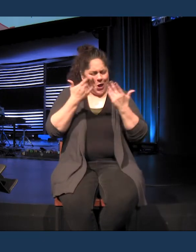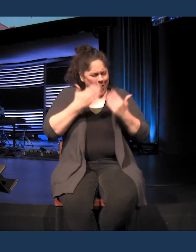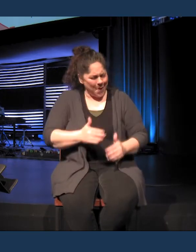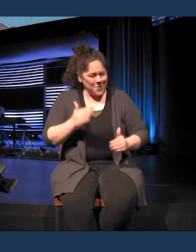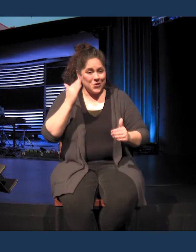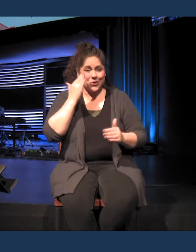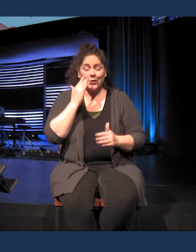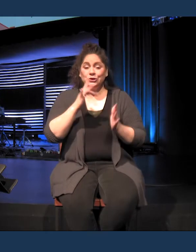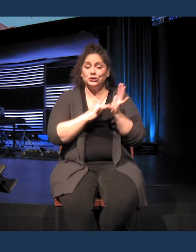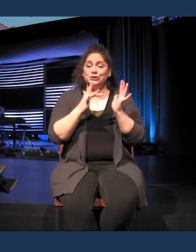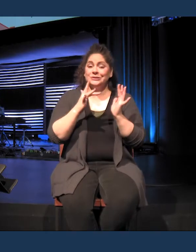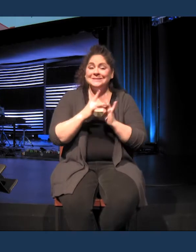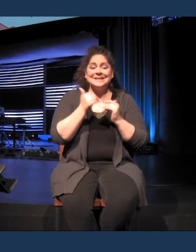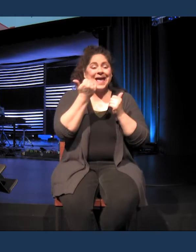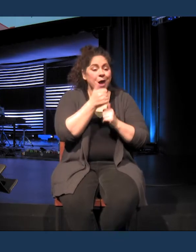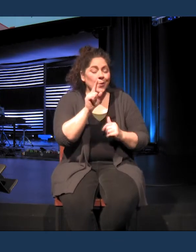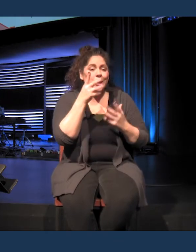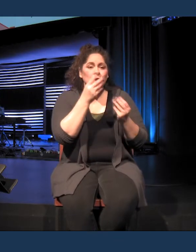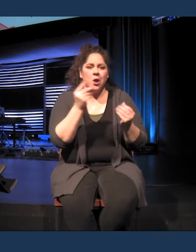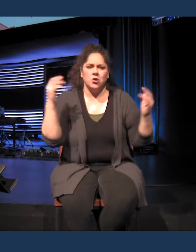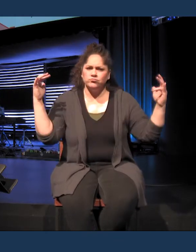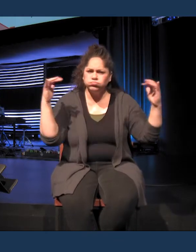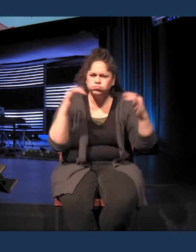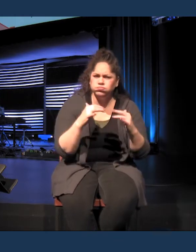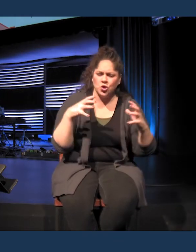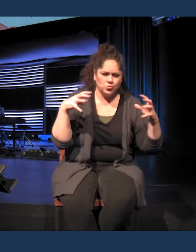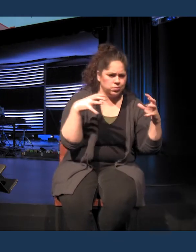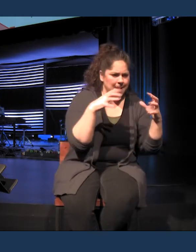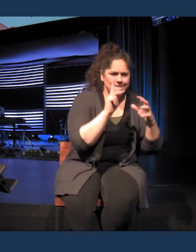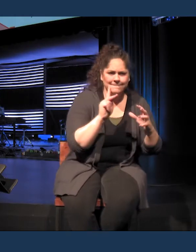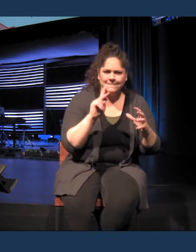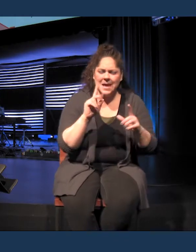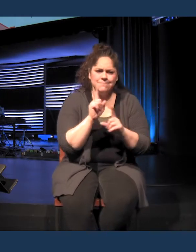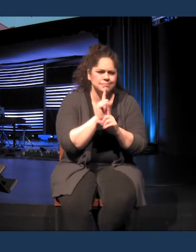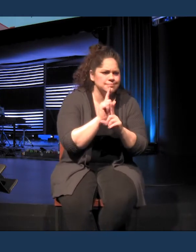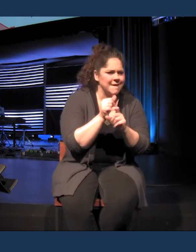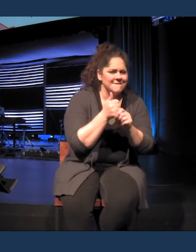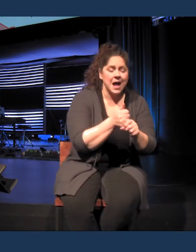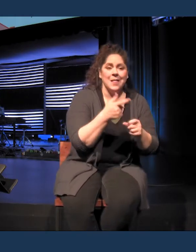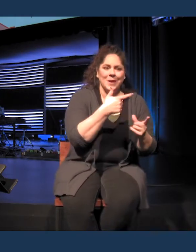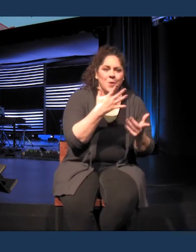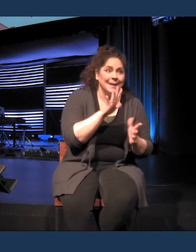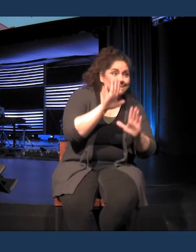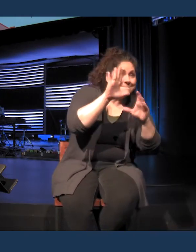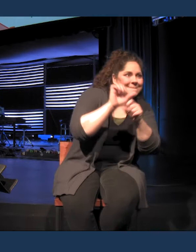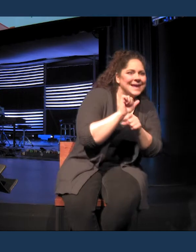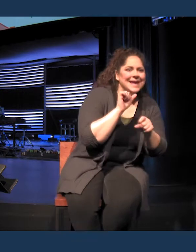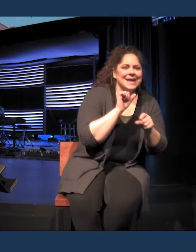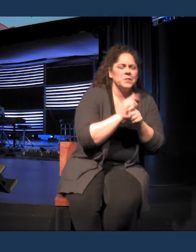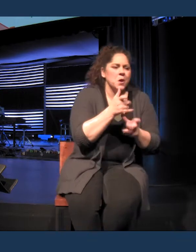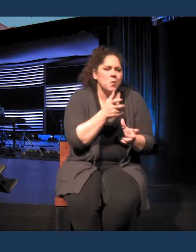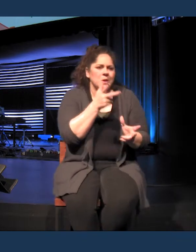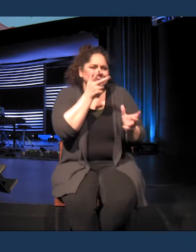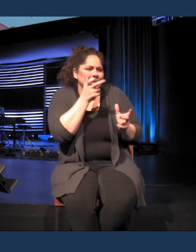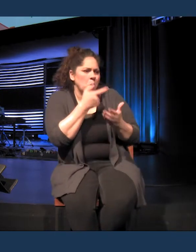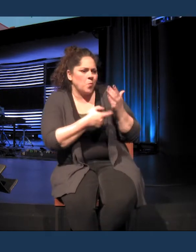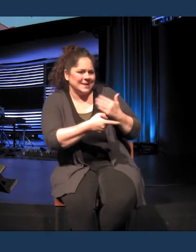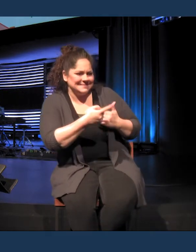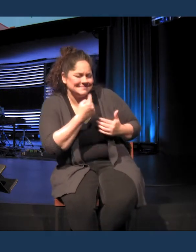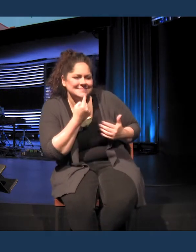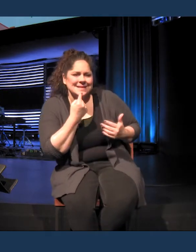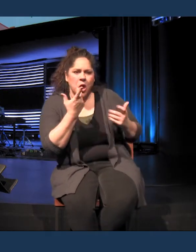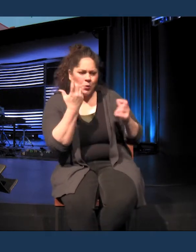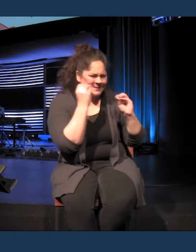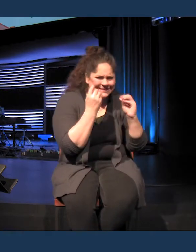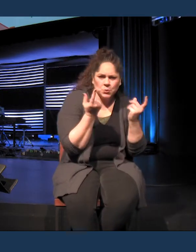were huge crowds of people. They're all wondering, is he going to perform miracles? They wanted to hear what he had to say. What was he going